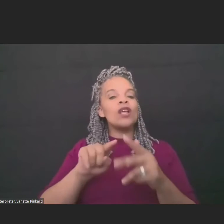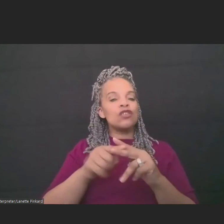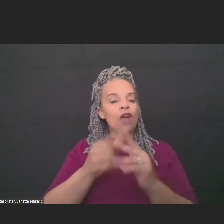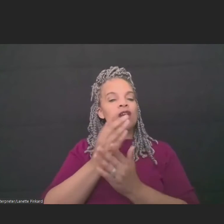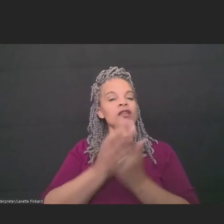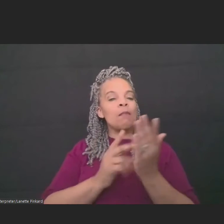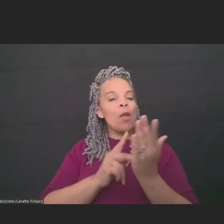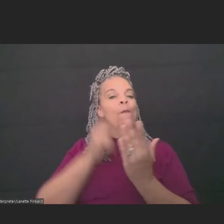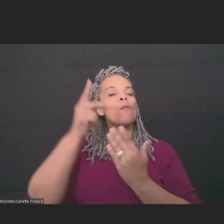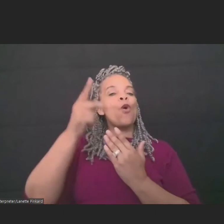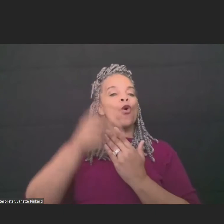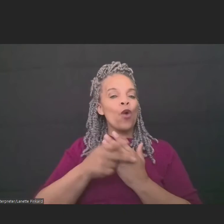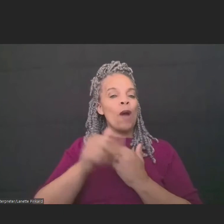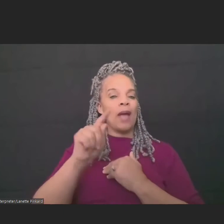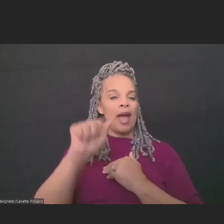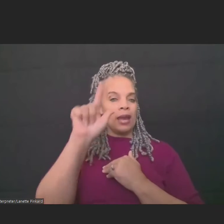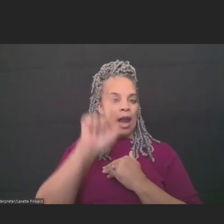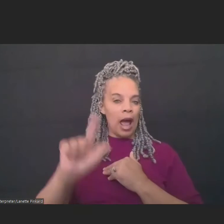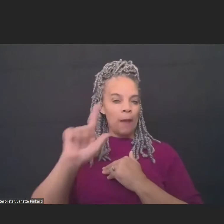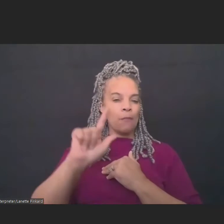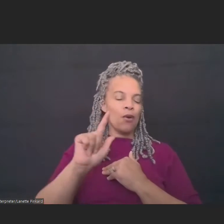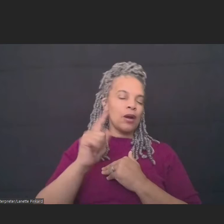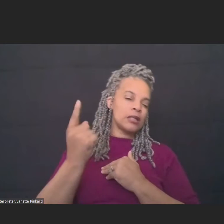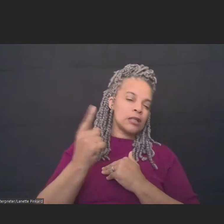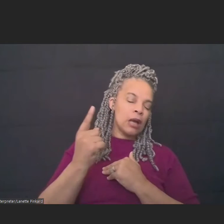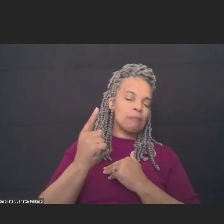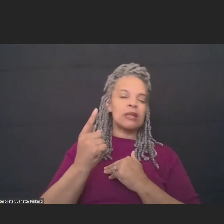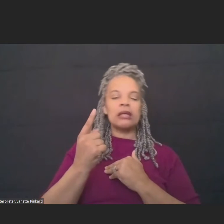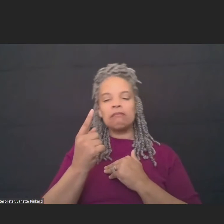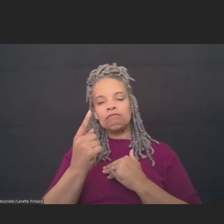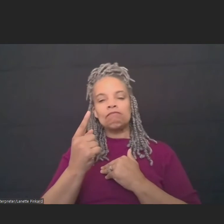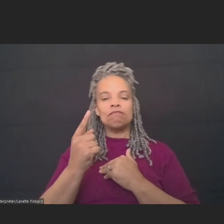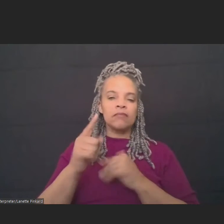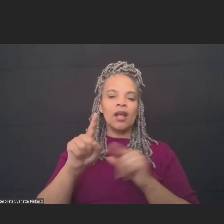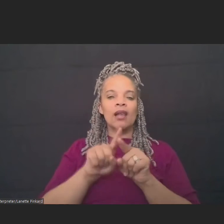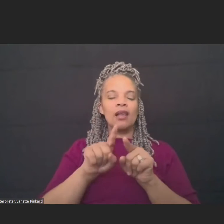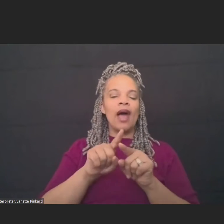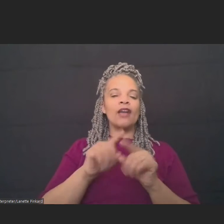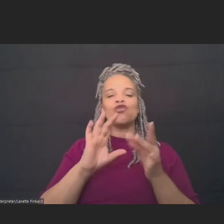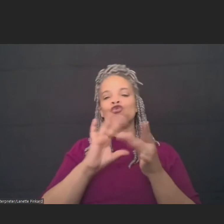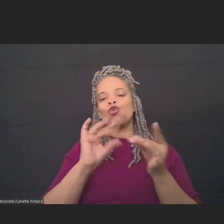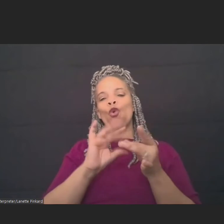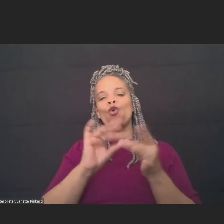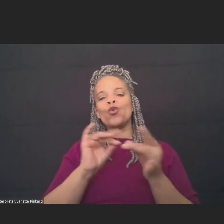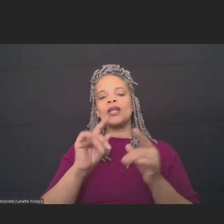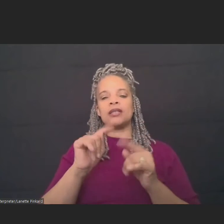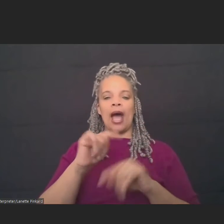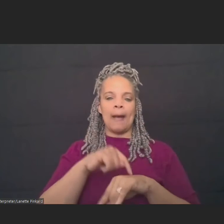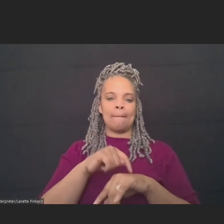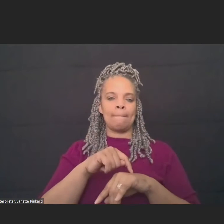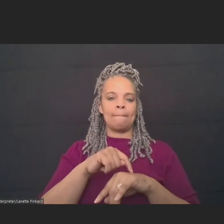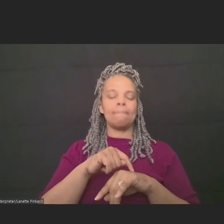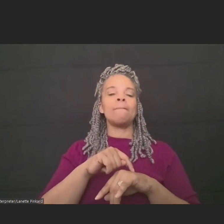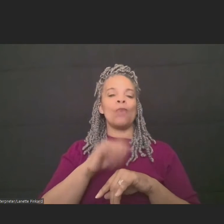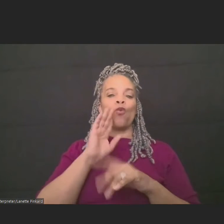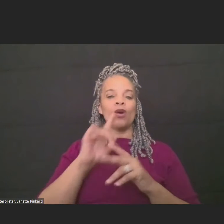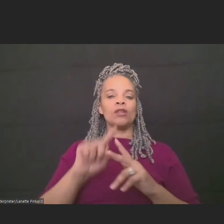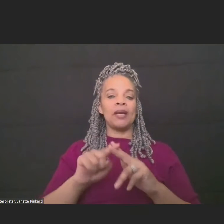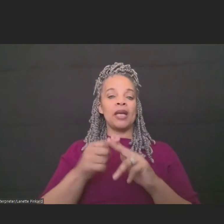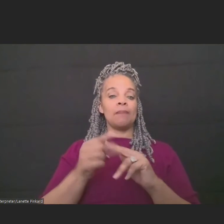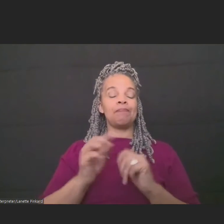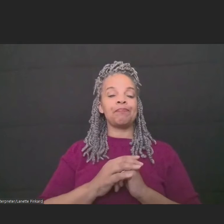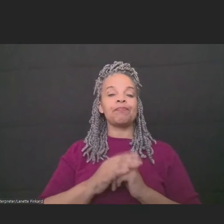at the library, and probably something doing like story time will begin.